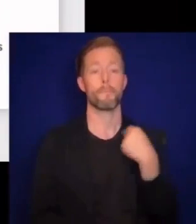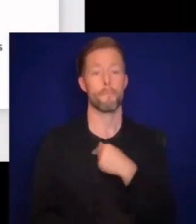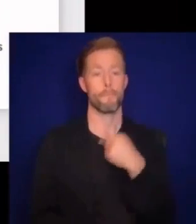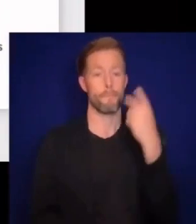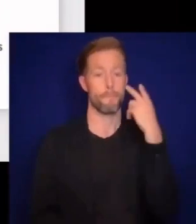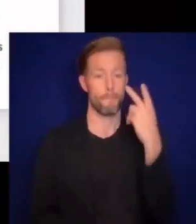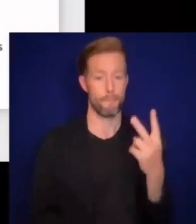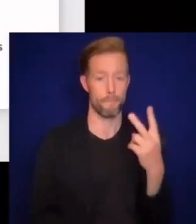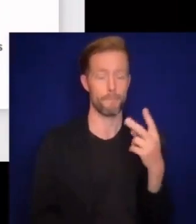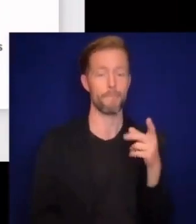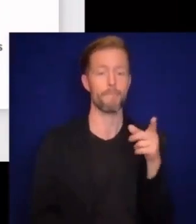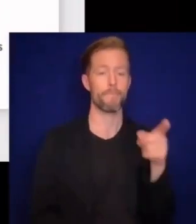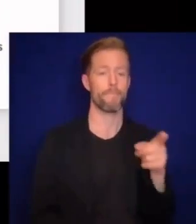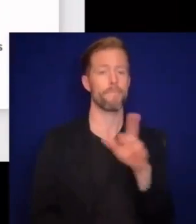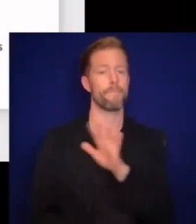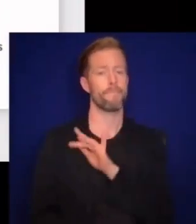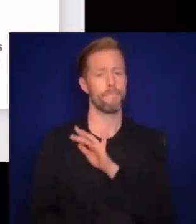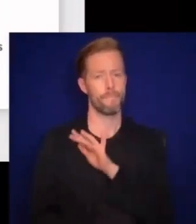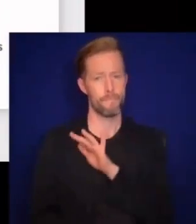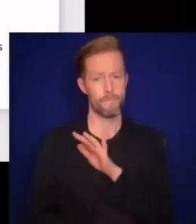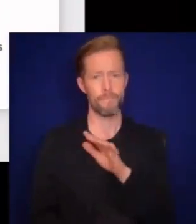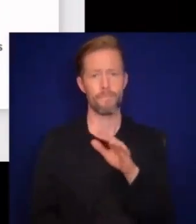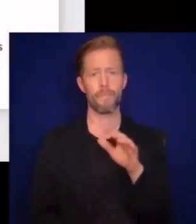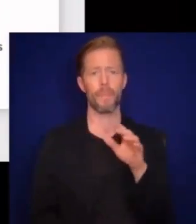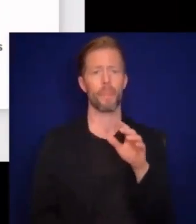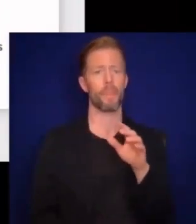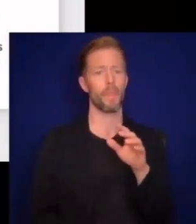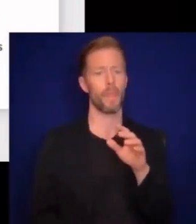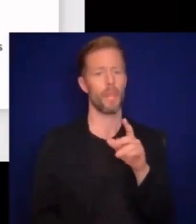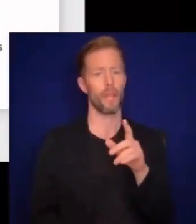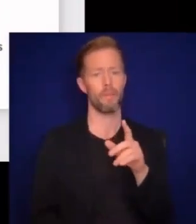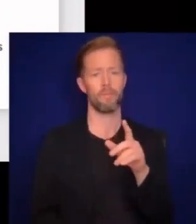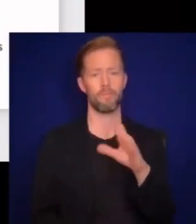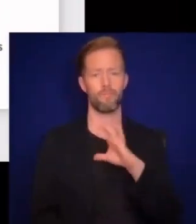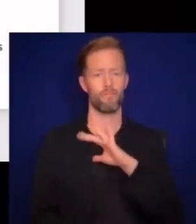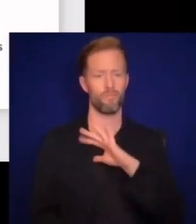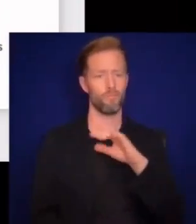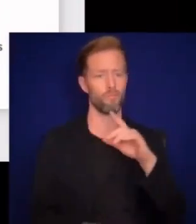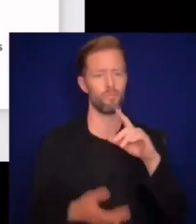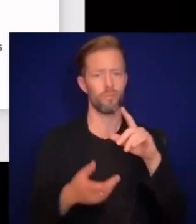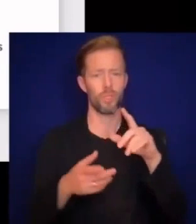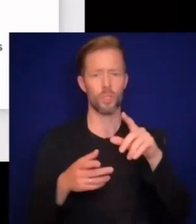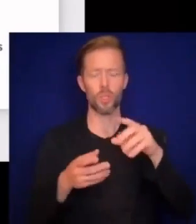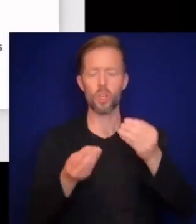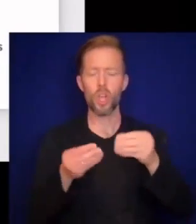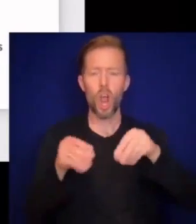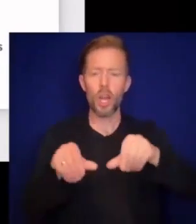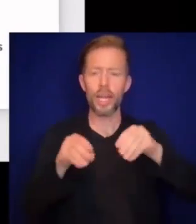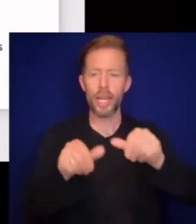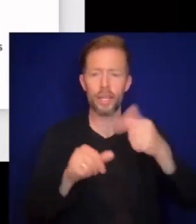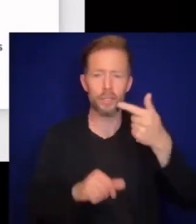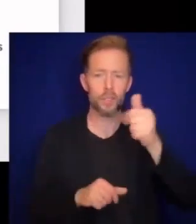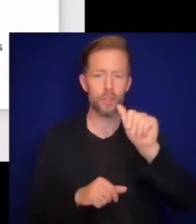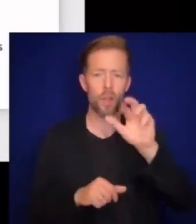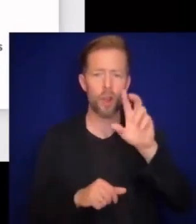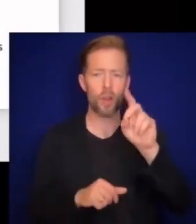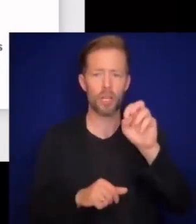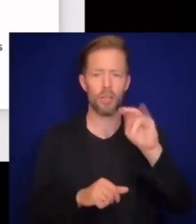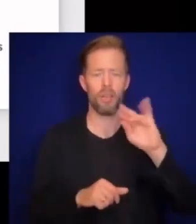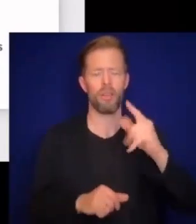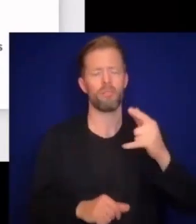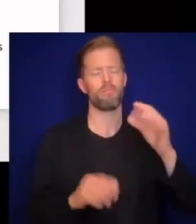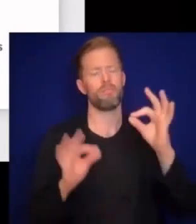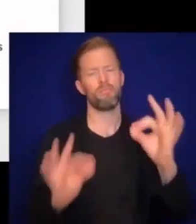so we see gardening as a very promising and sometimes under-researched activity for